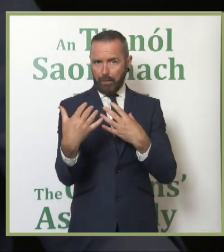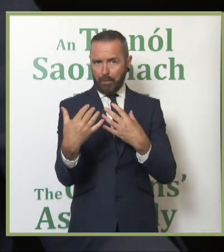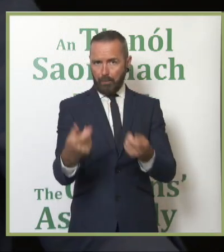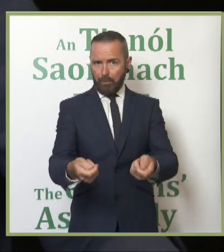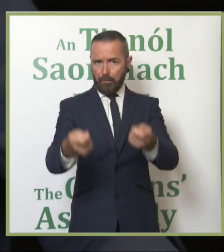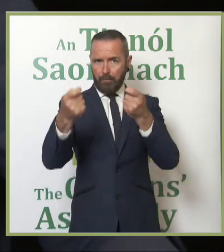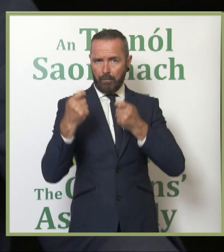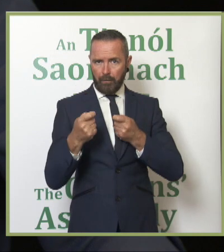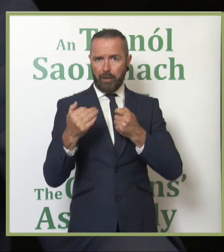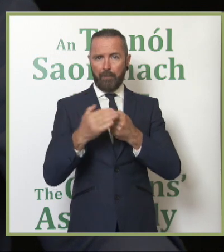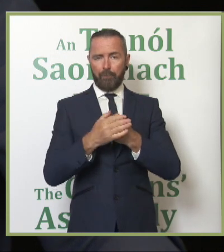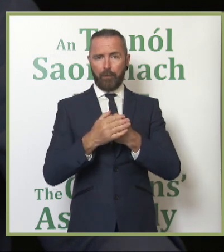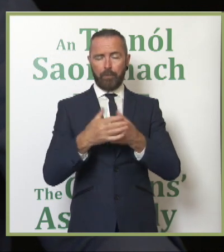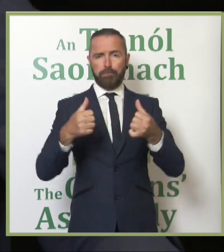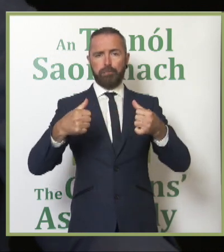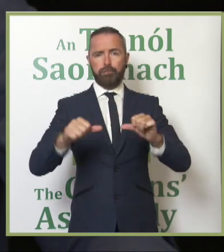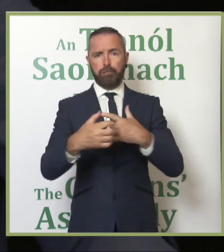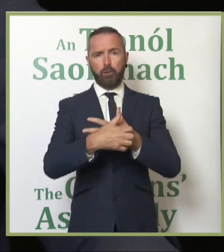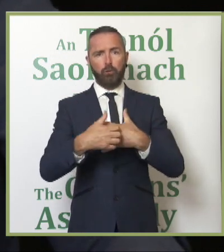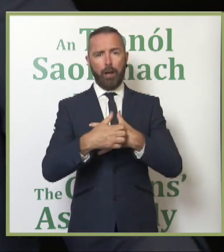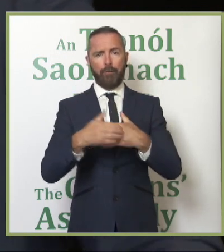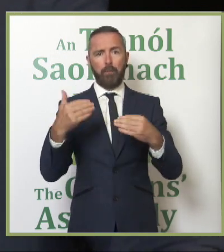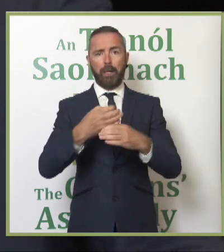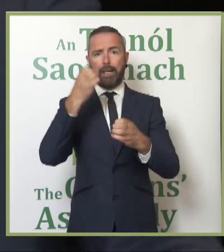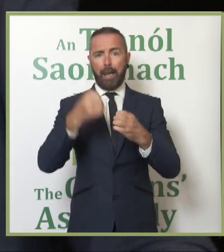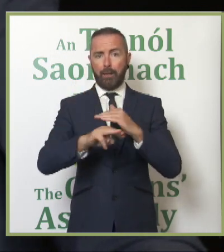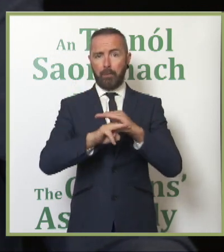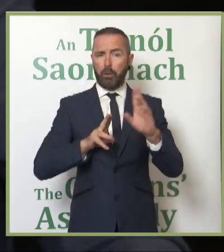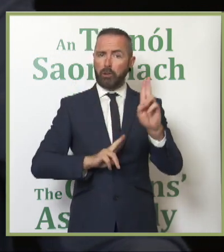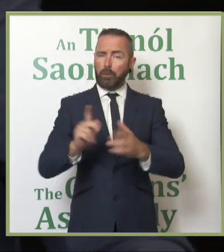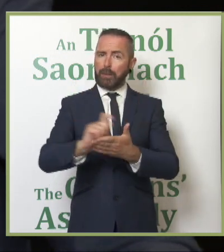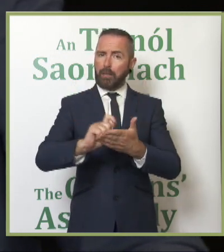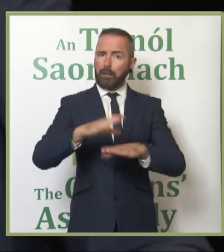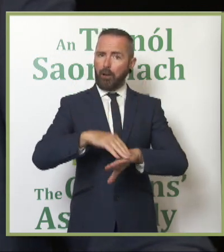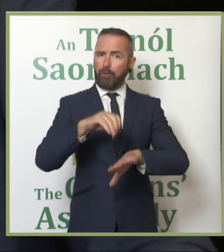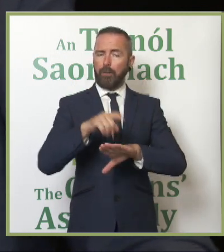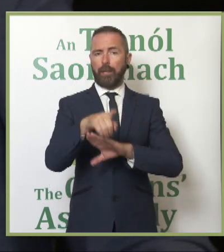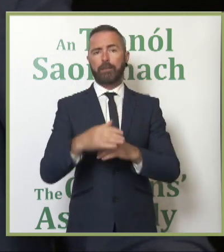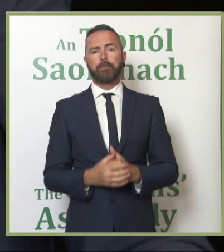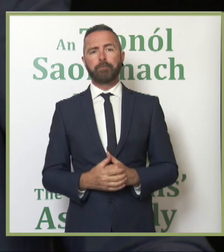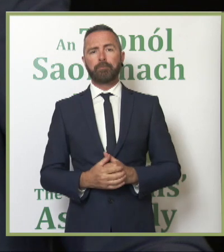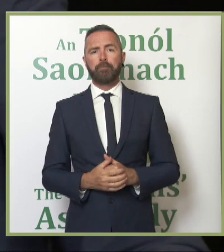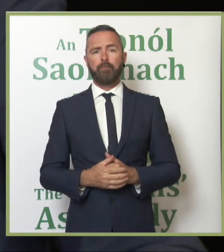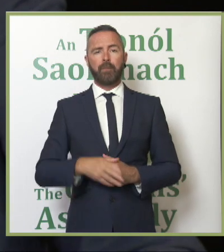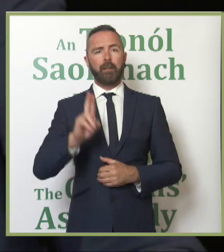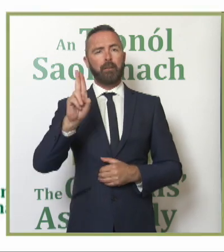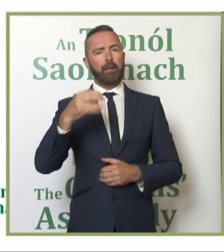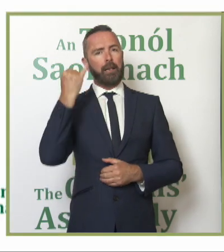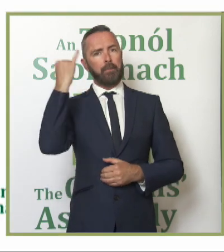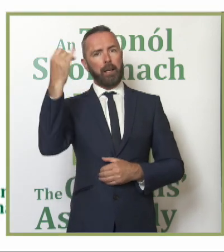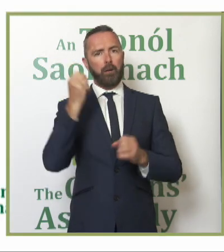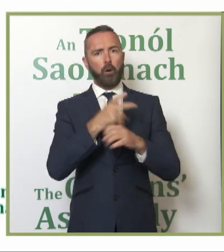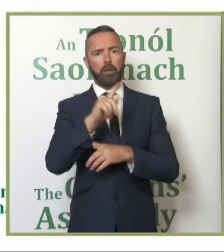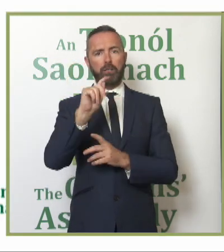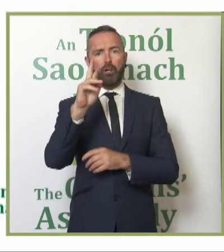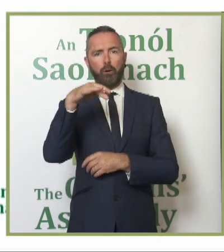to get your sign-off on the final work programme by the end of this month. So really, as you can imagine, the terms of reference that you've all read and seen